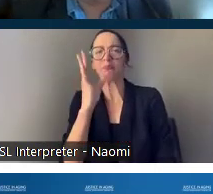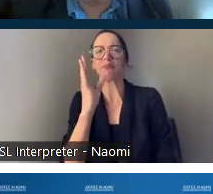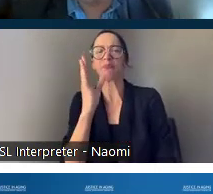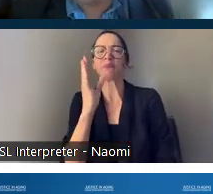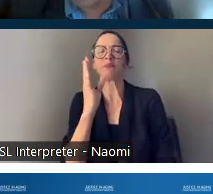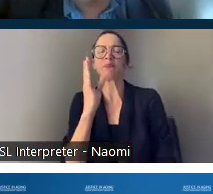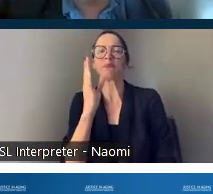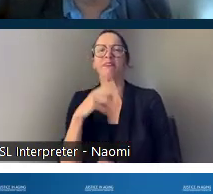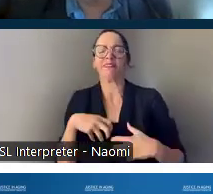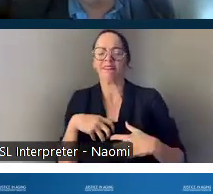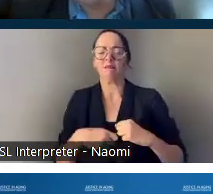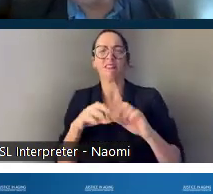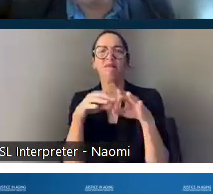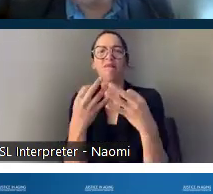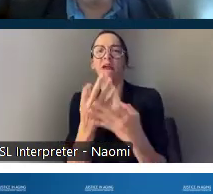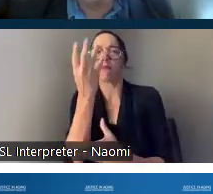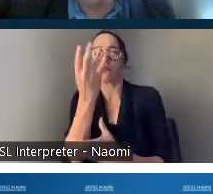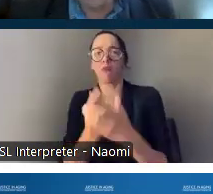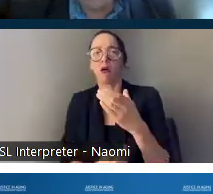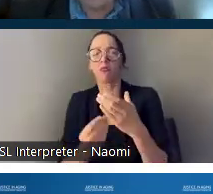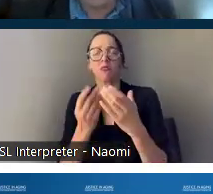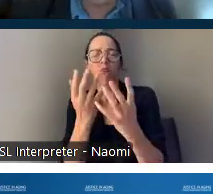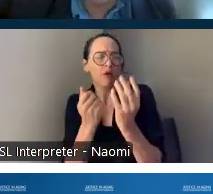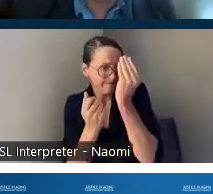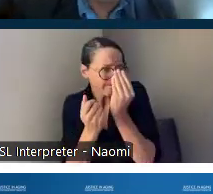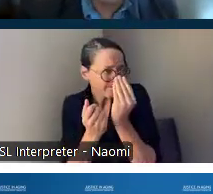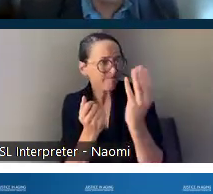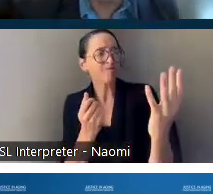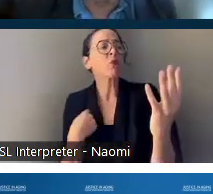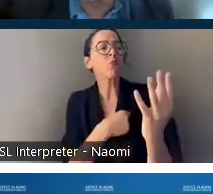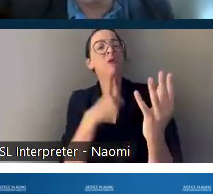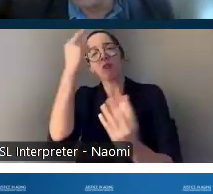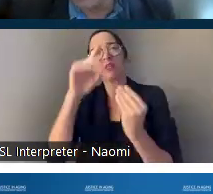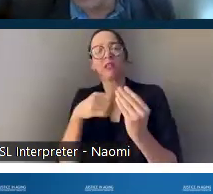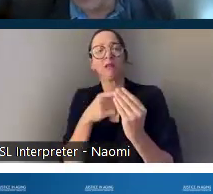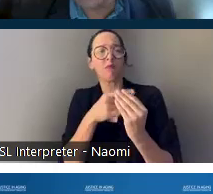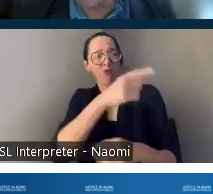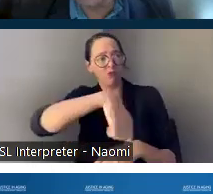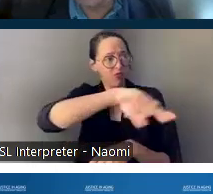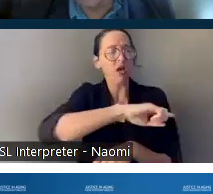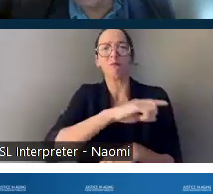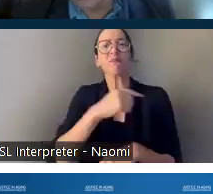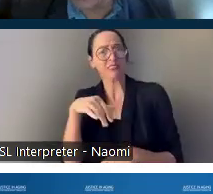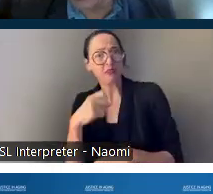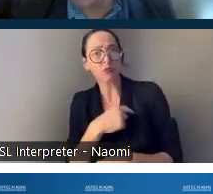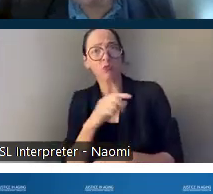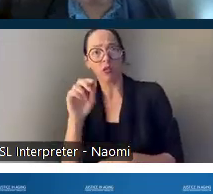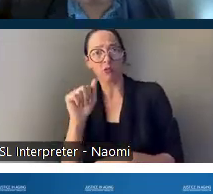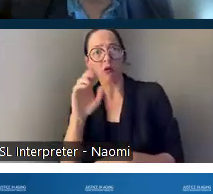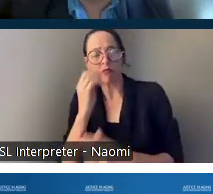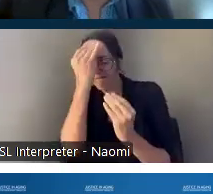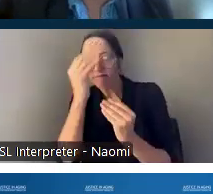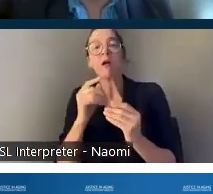thinking of them. I'm sure we are, but I just want to remind that as we're talking through these issues today, it's about